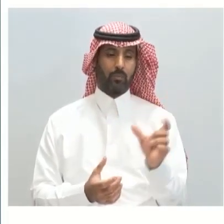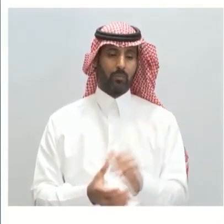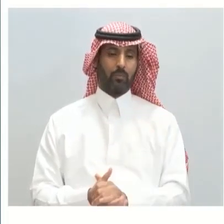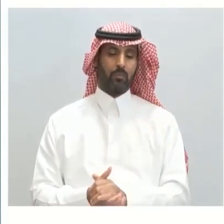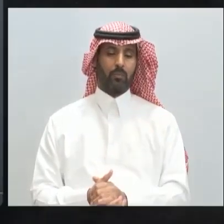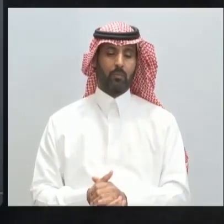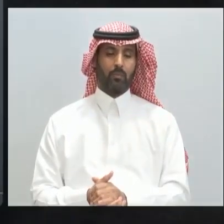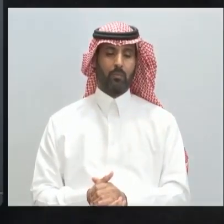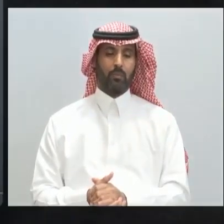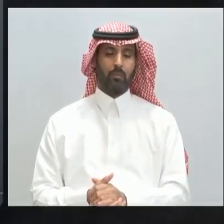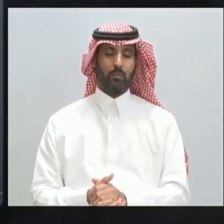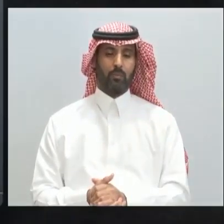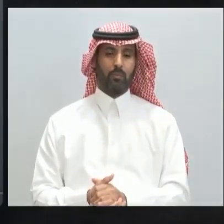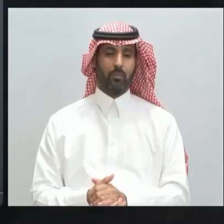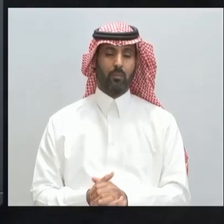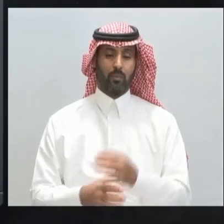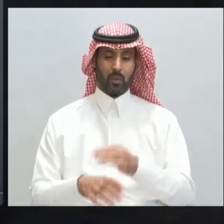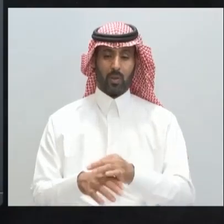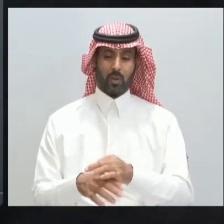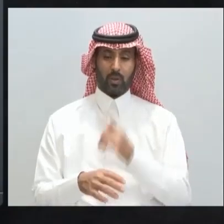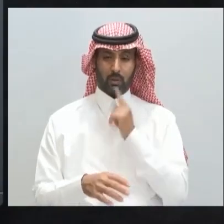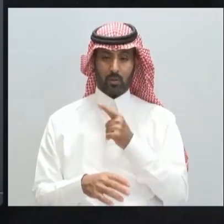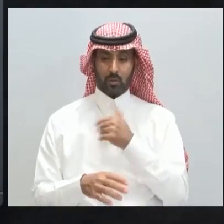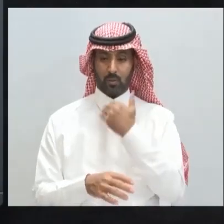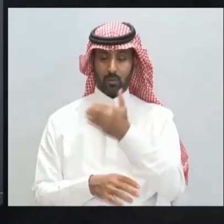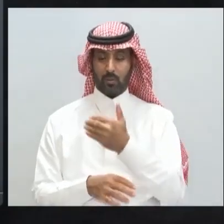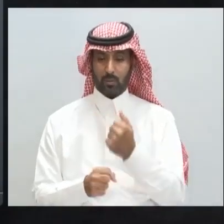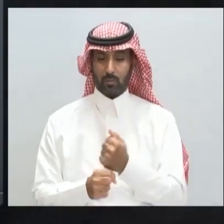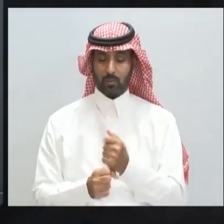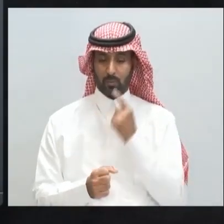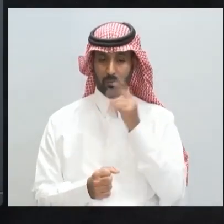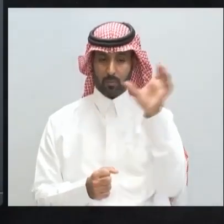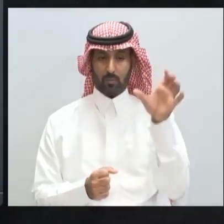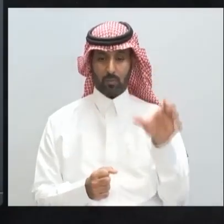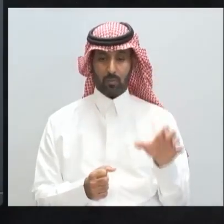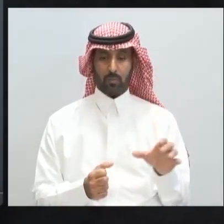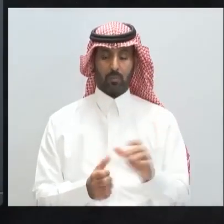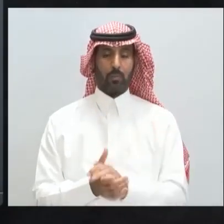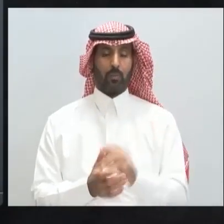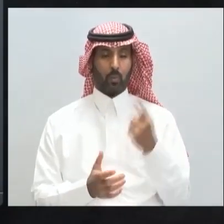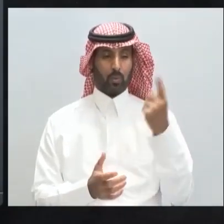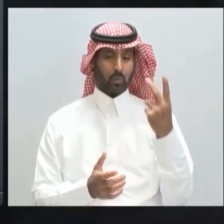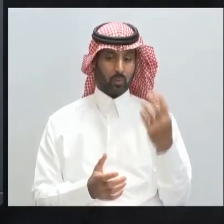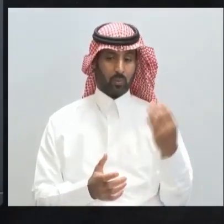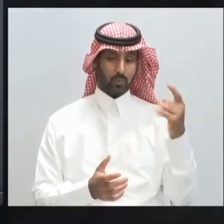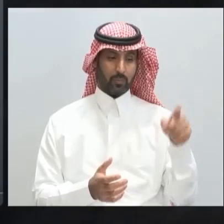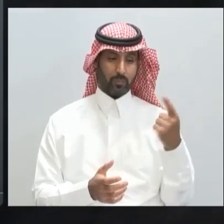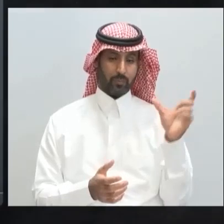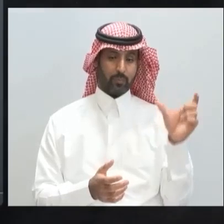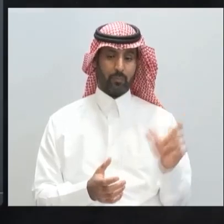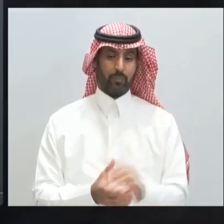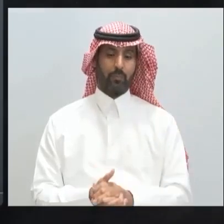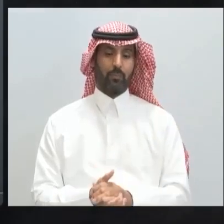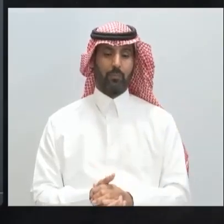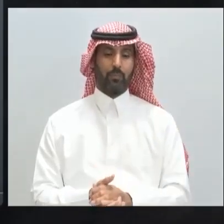said or uttered by people, and these are the functions, and we have to put the number in the correct function.